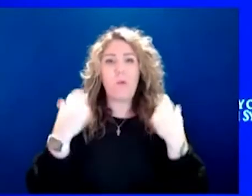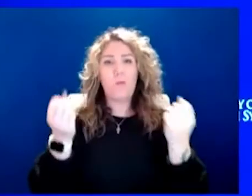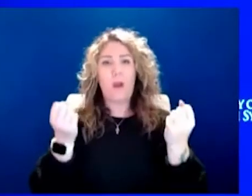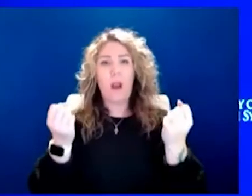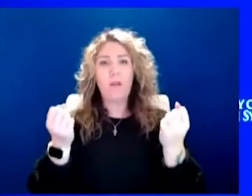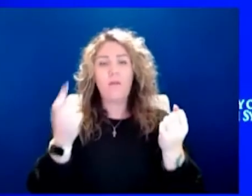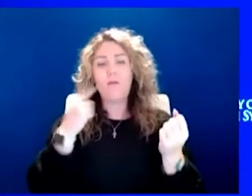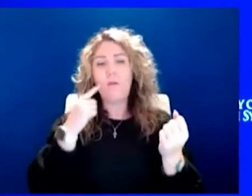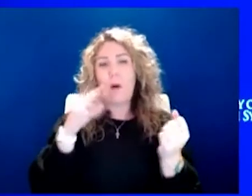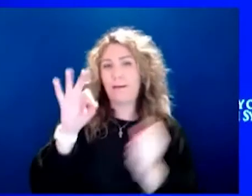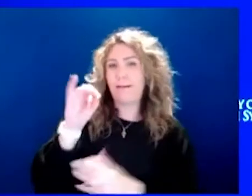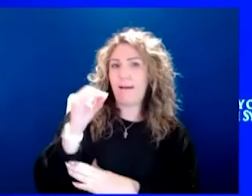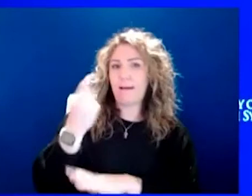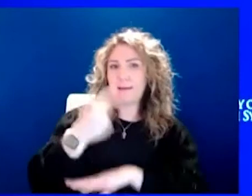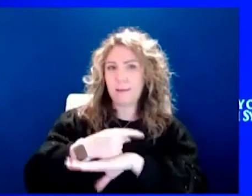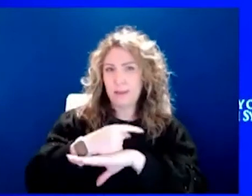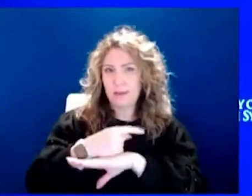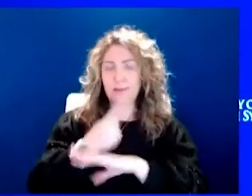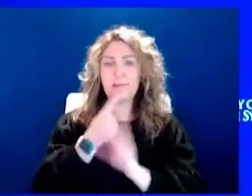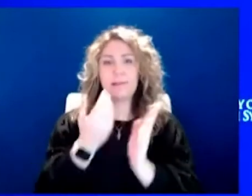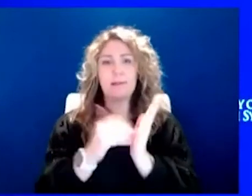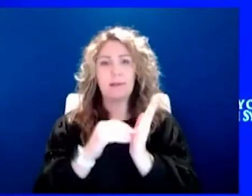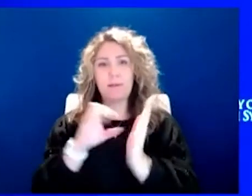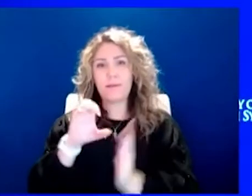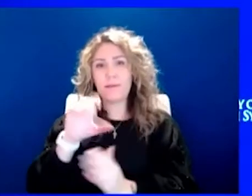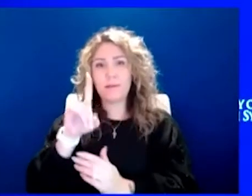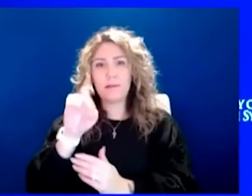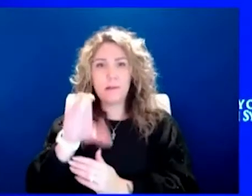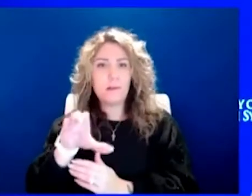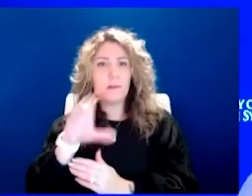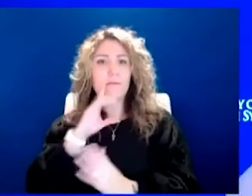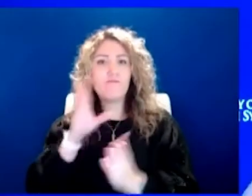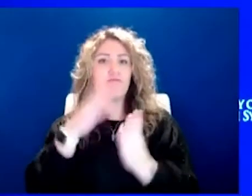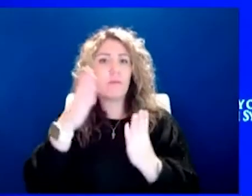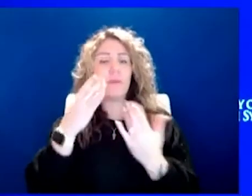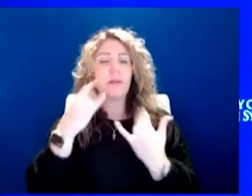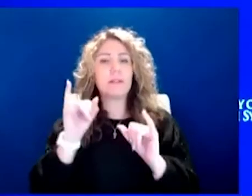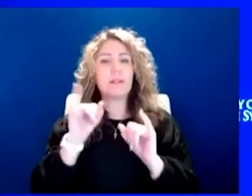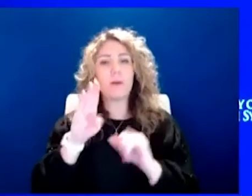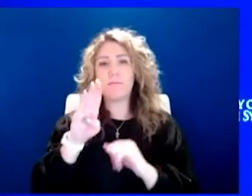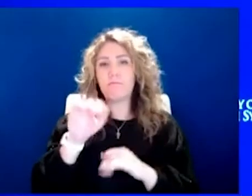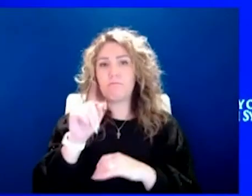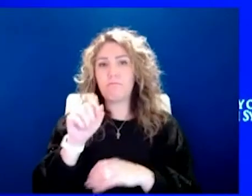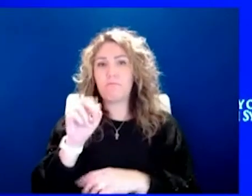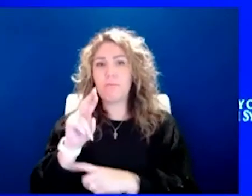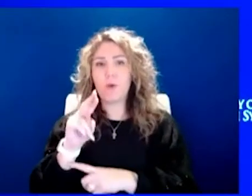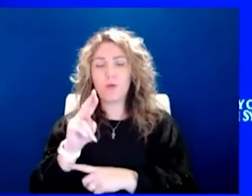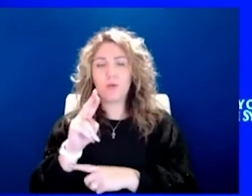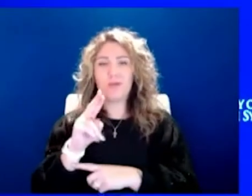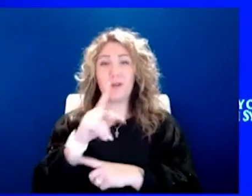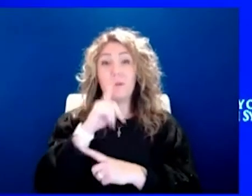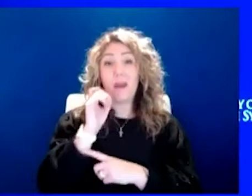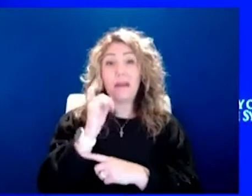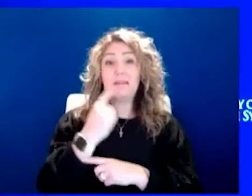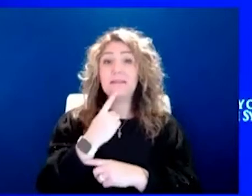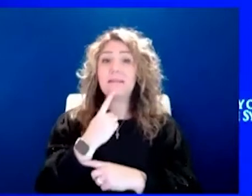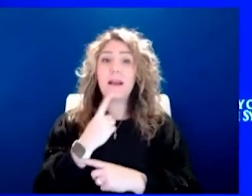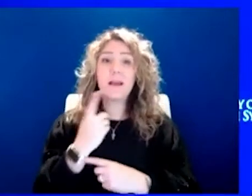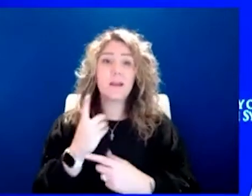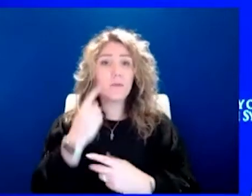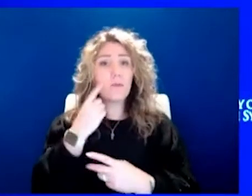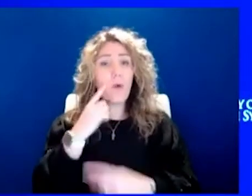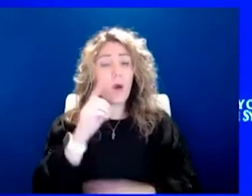So again, the CDC recommendation is still to get that booster, but because they do say that for other